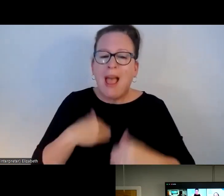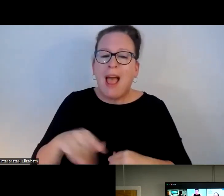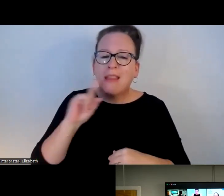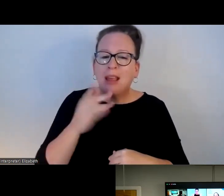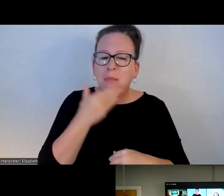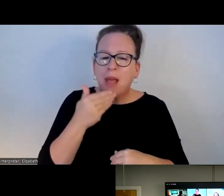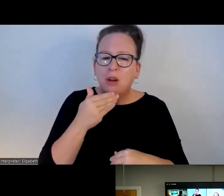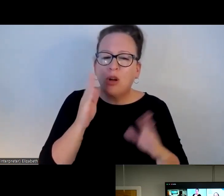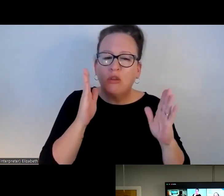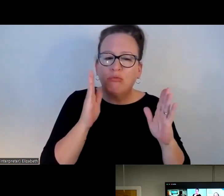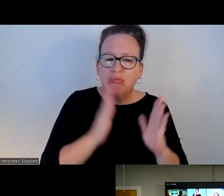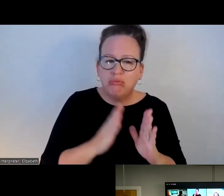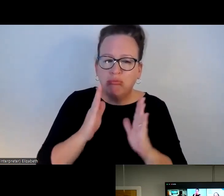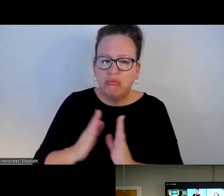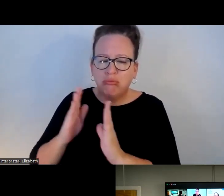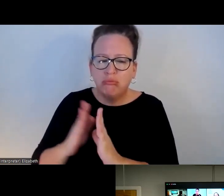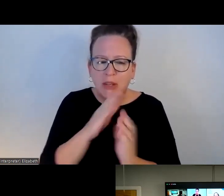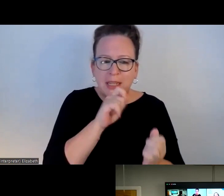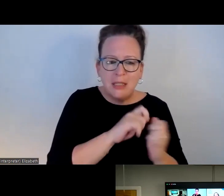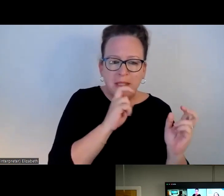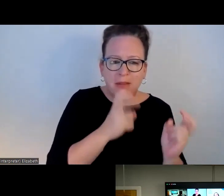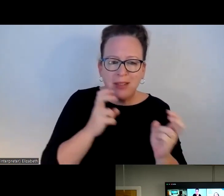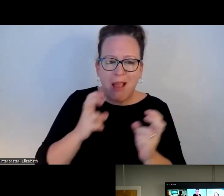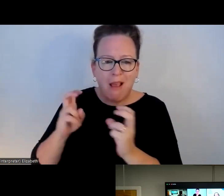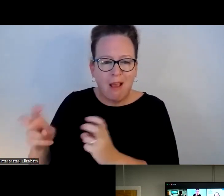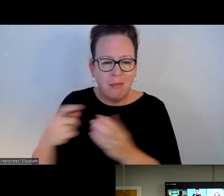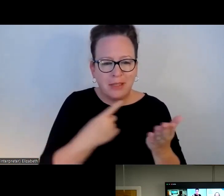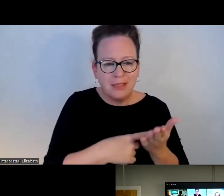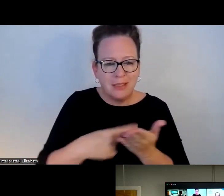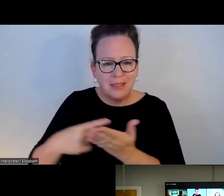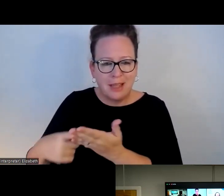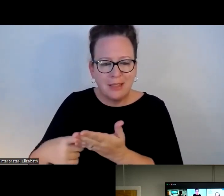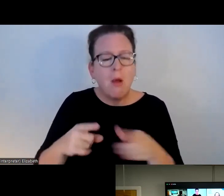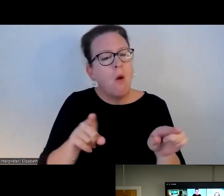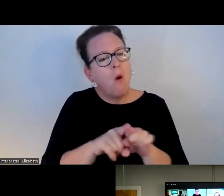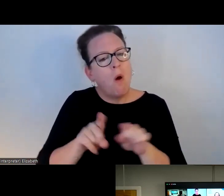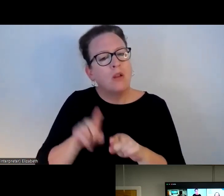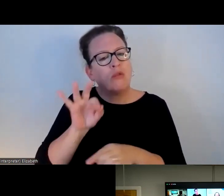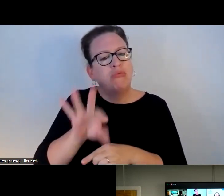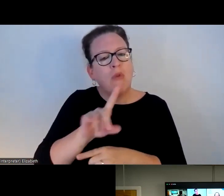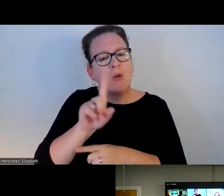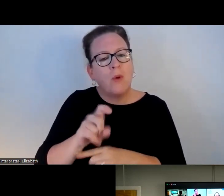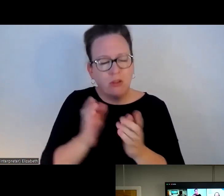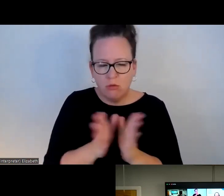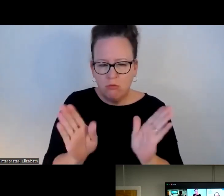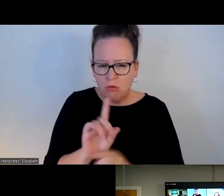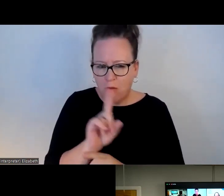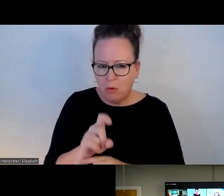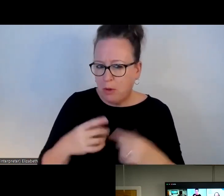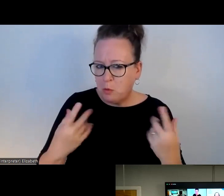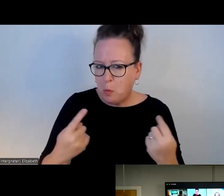prepared for specific topics. And then a question that I have in general